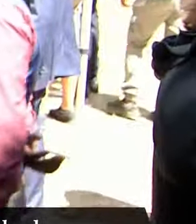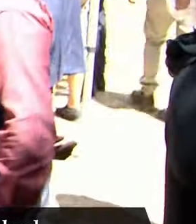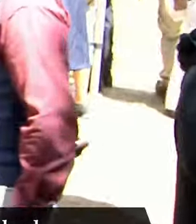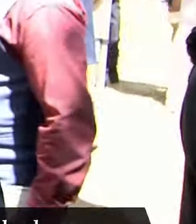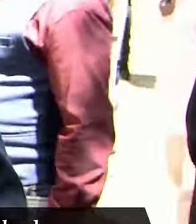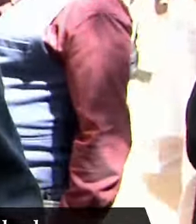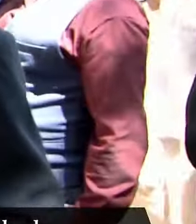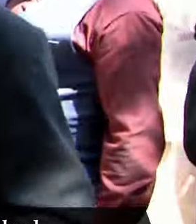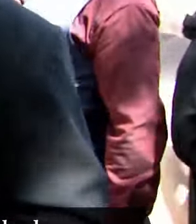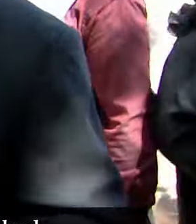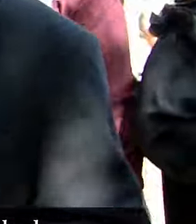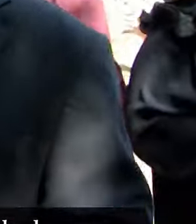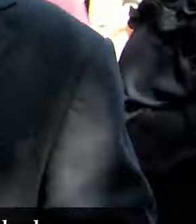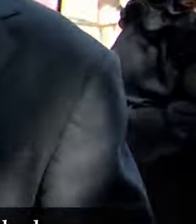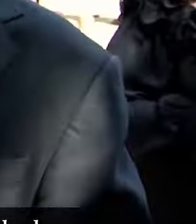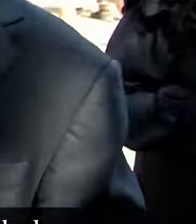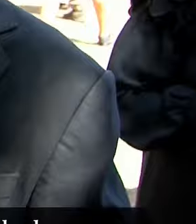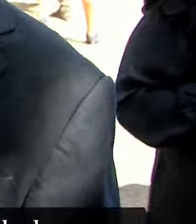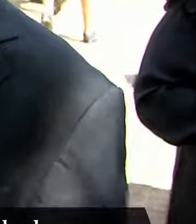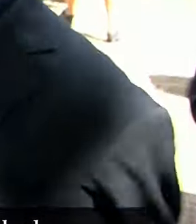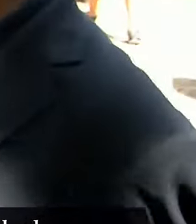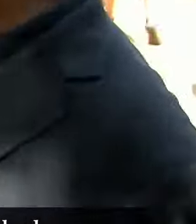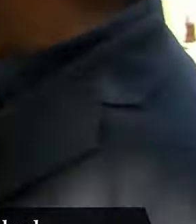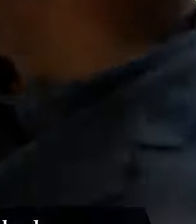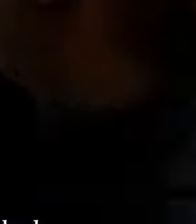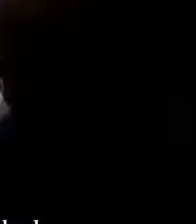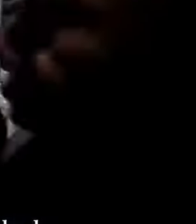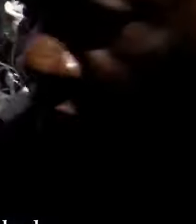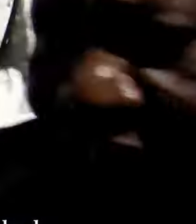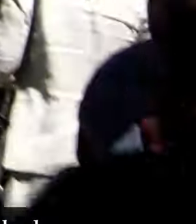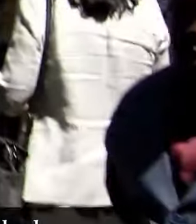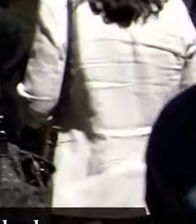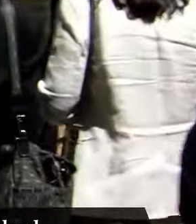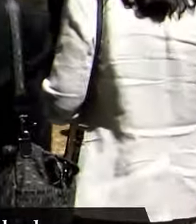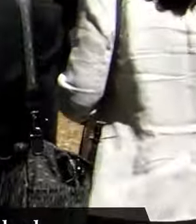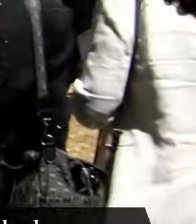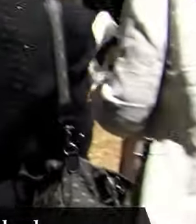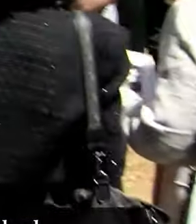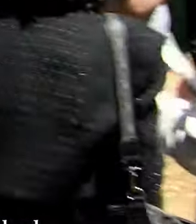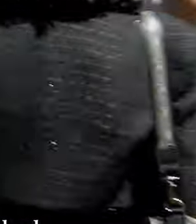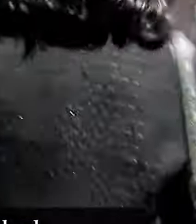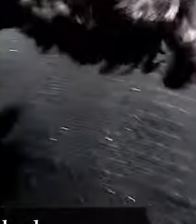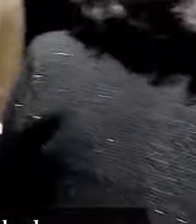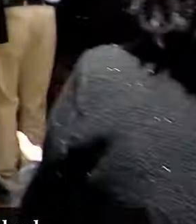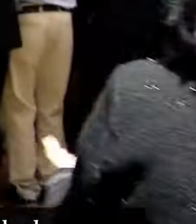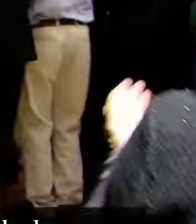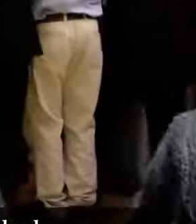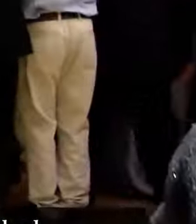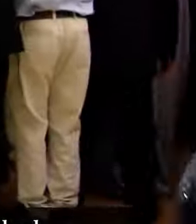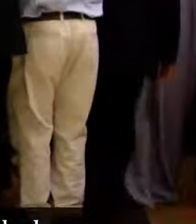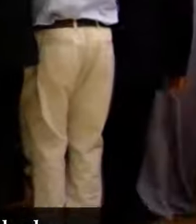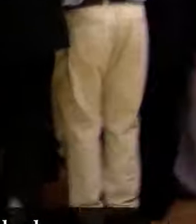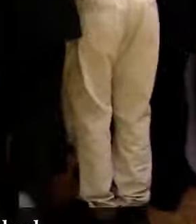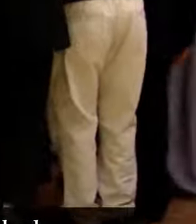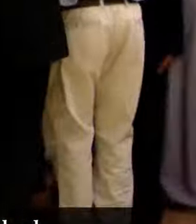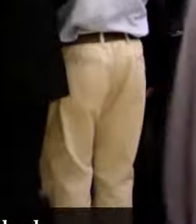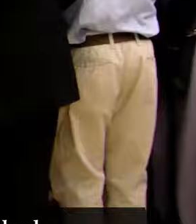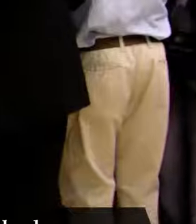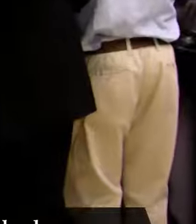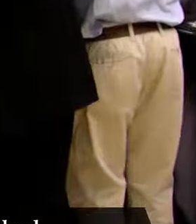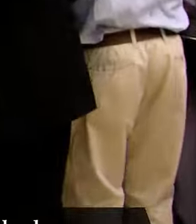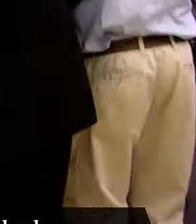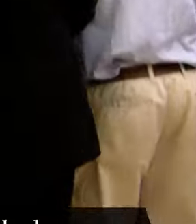areas that are affecting the country. But of course, as we see now, there's some movement, and I think the final prayers are being